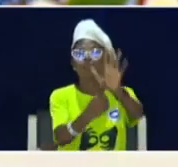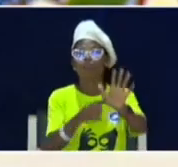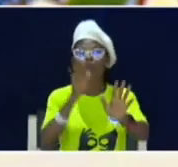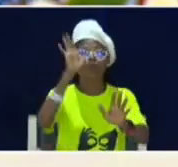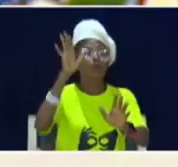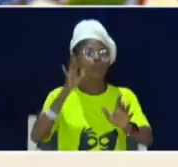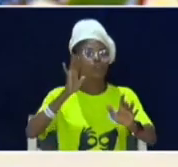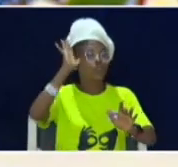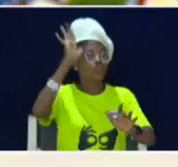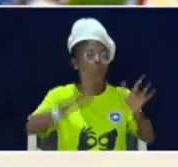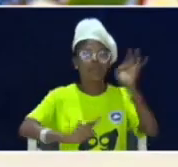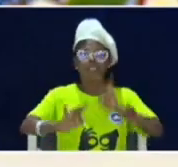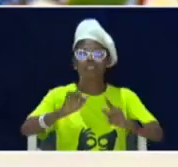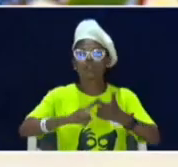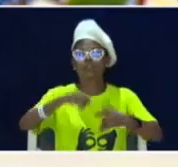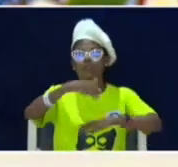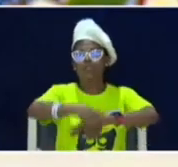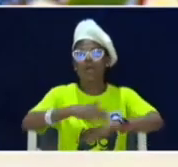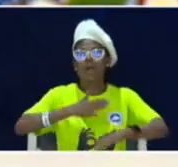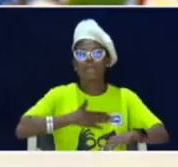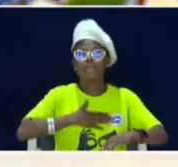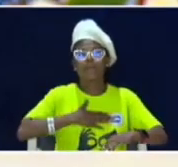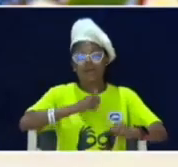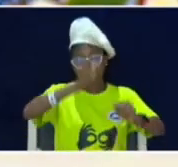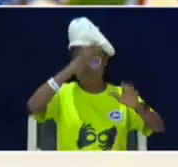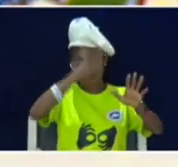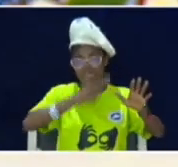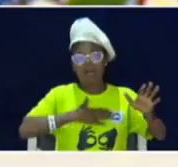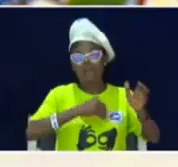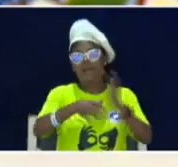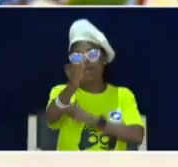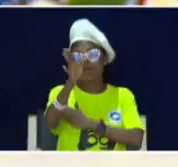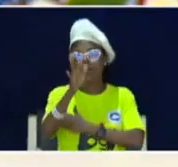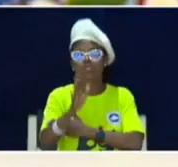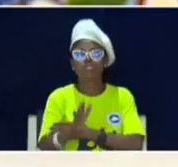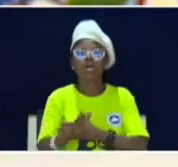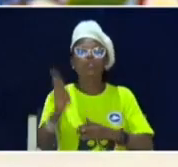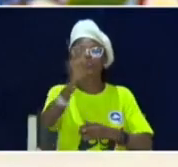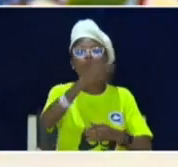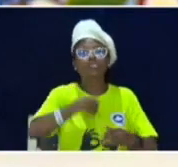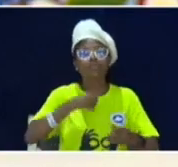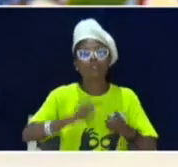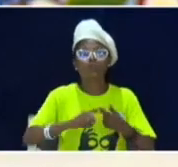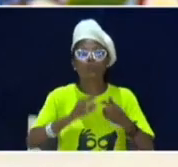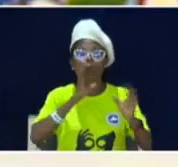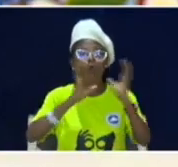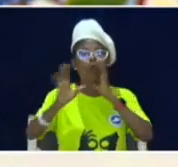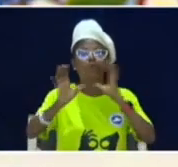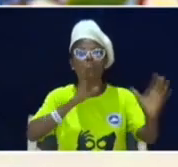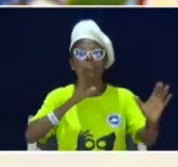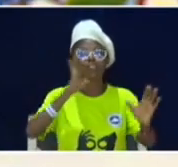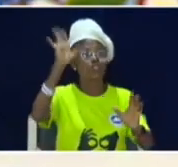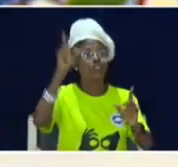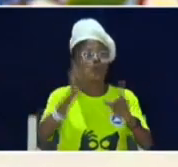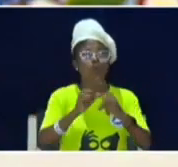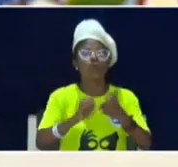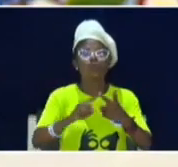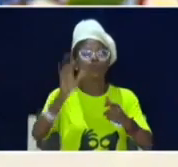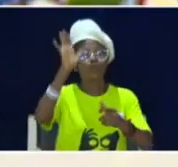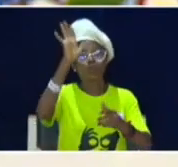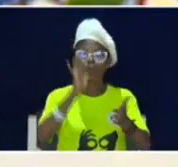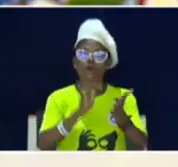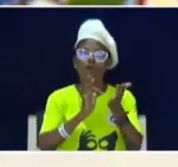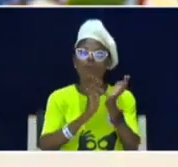Christ. My Father, my God, use me to communicate your word to your people. Speak to us with simplicity and with